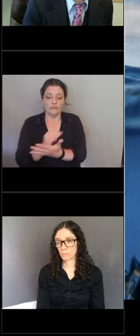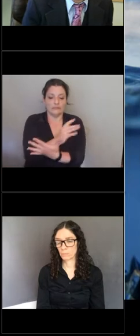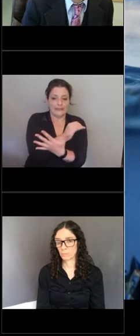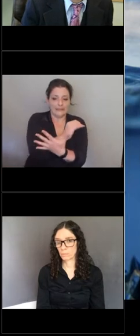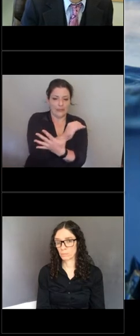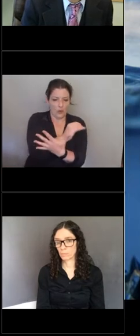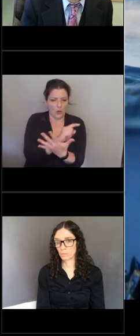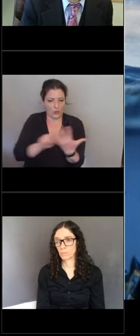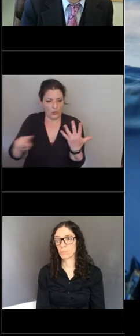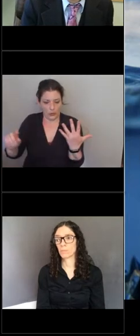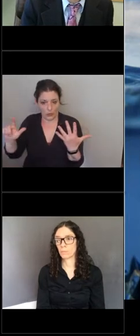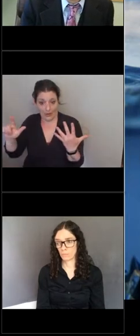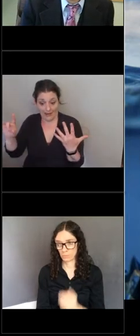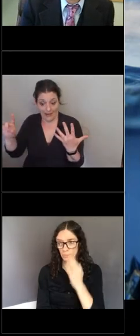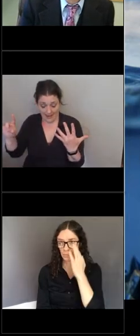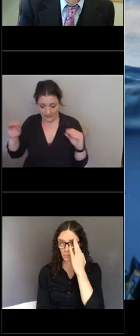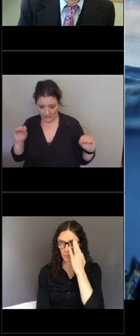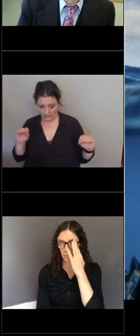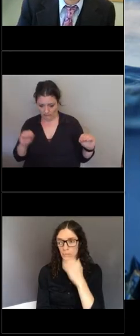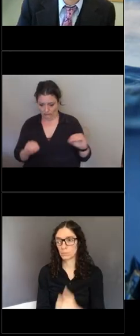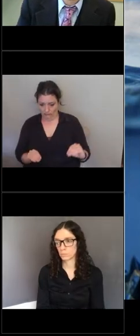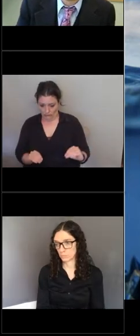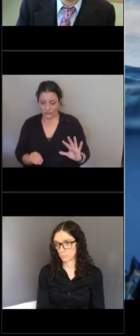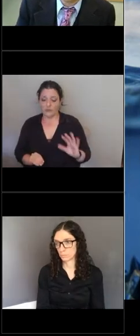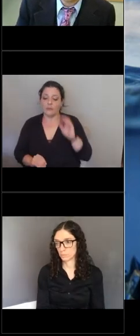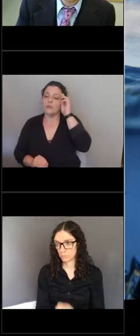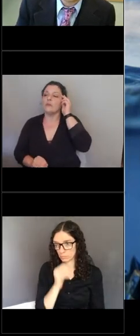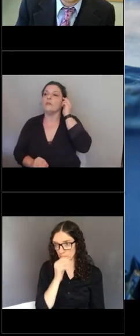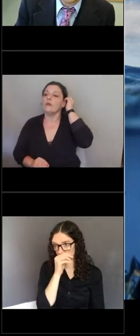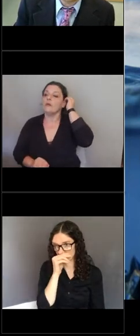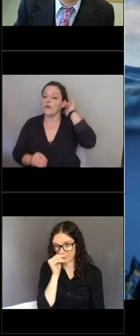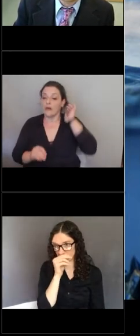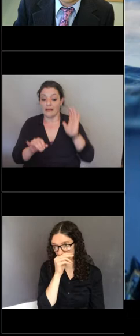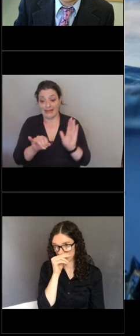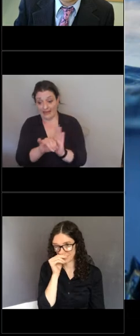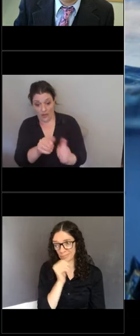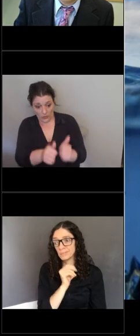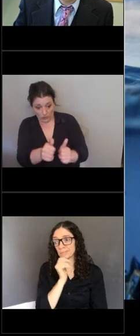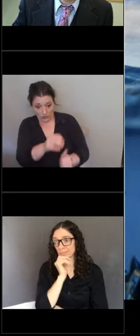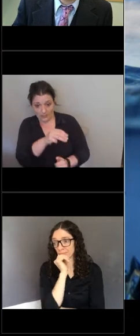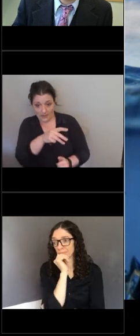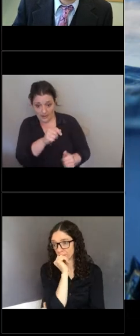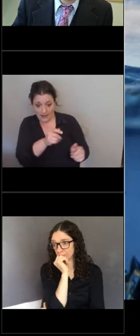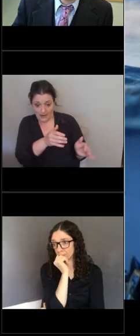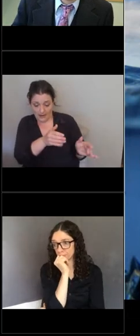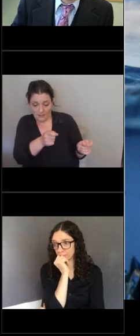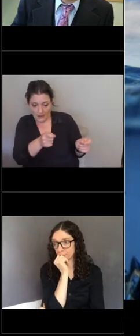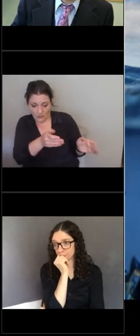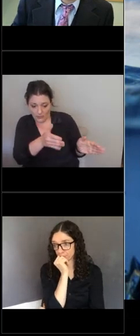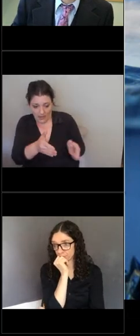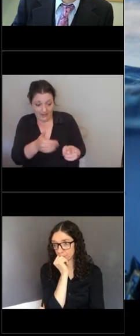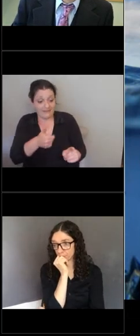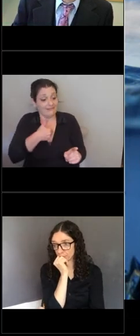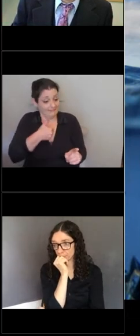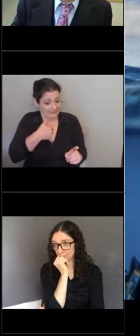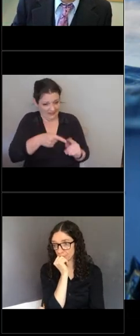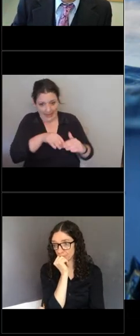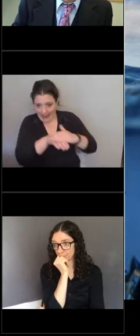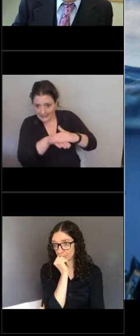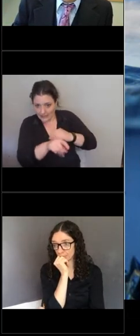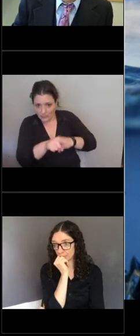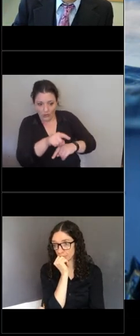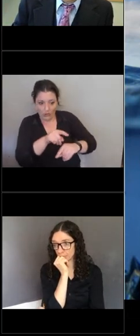protected areas that had accessible management plans, as well as those that were in English or had an English translation available to it. And